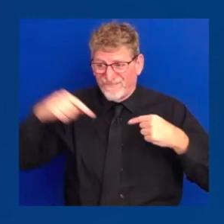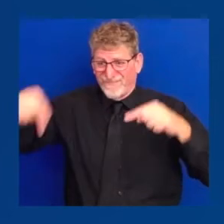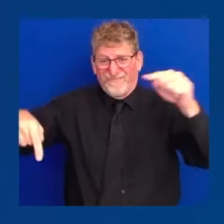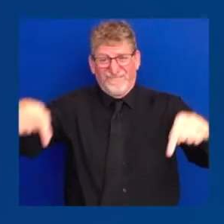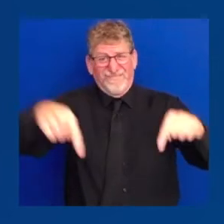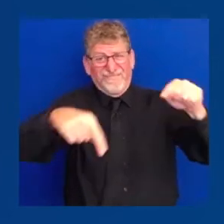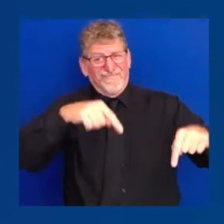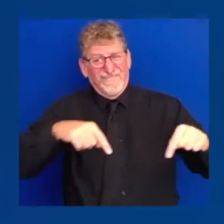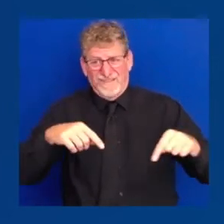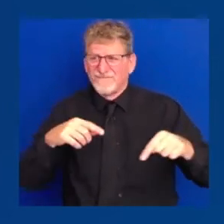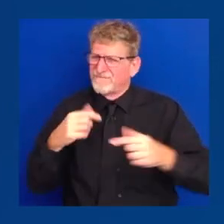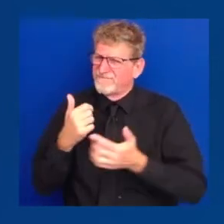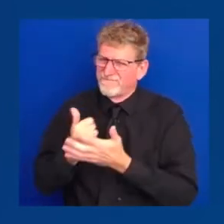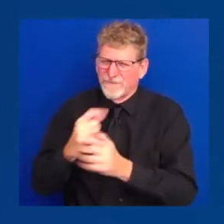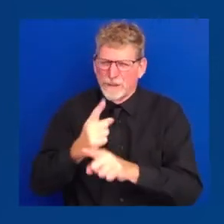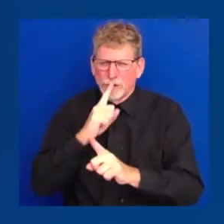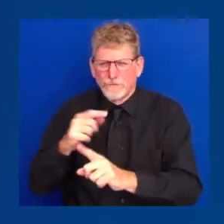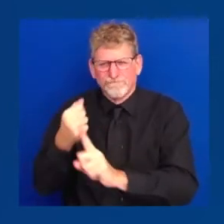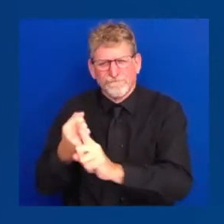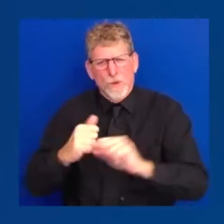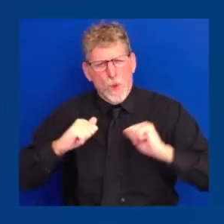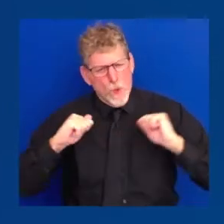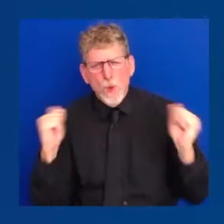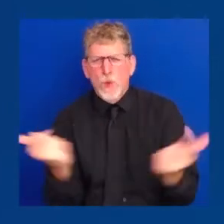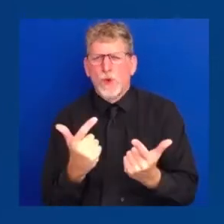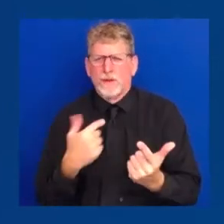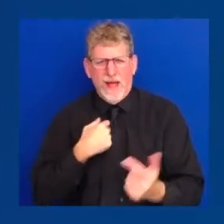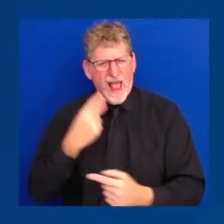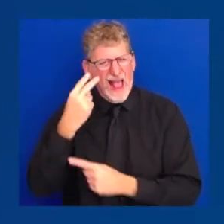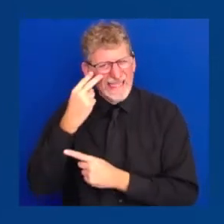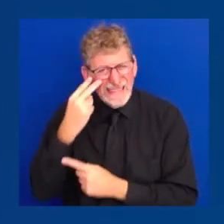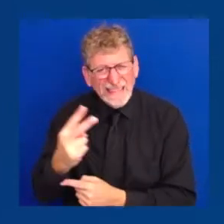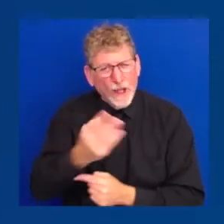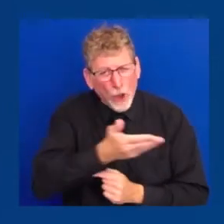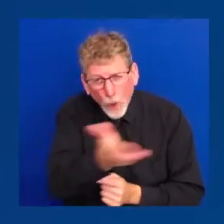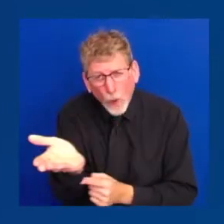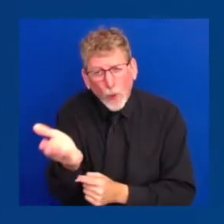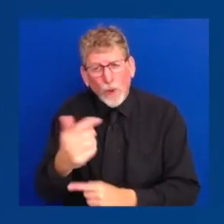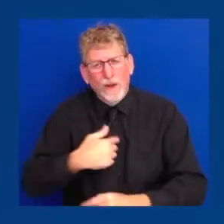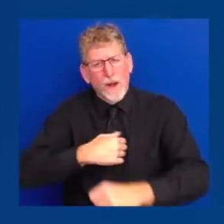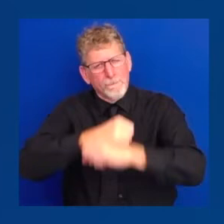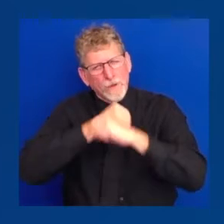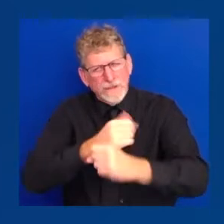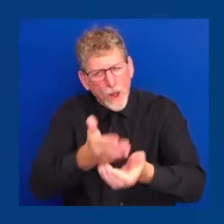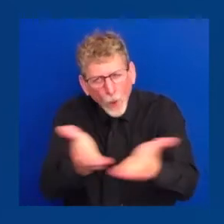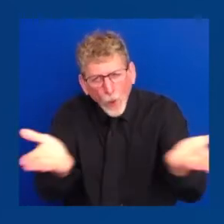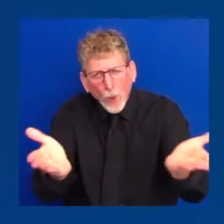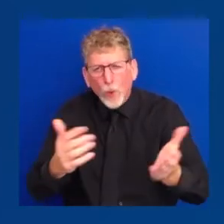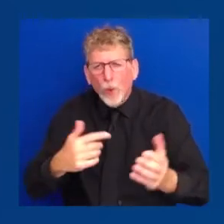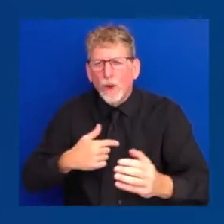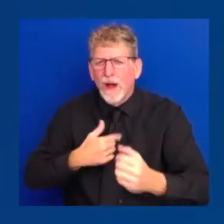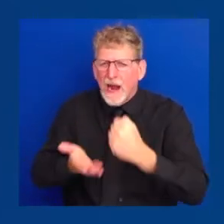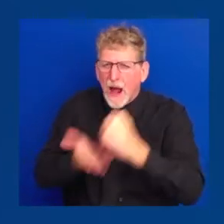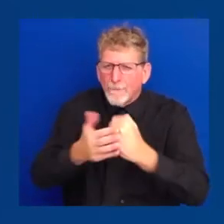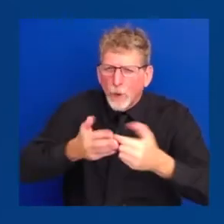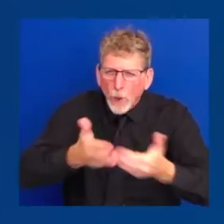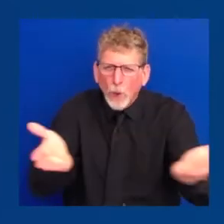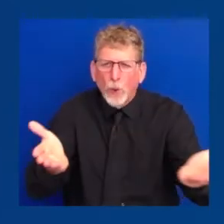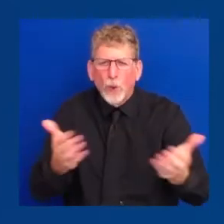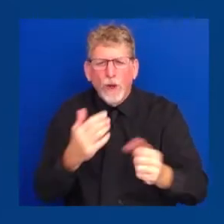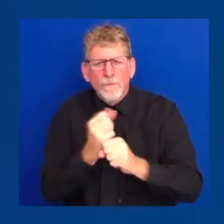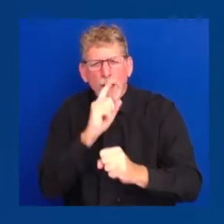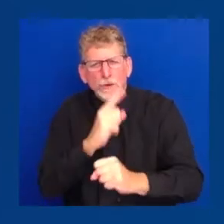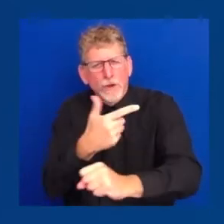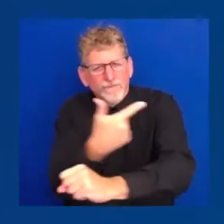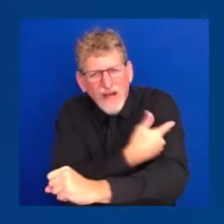power to protect and support you, including making sure you have access to boosters and treatment. Bottom line, as